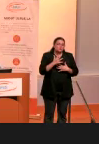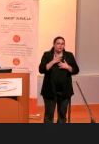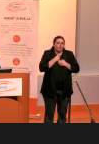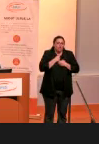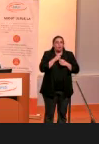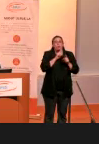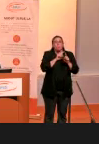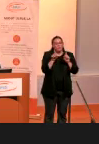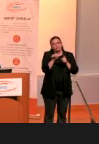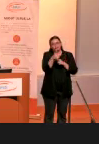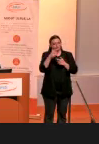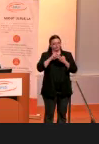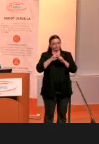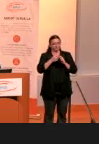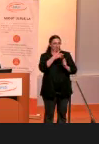disease.